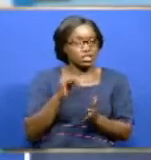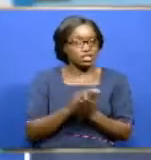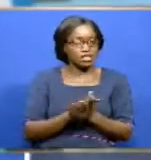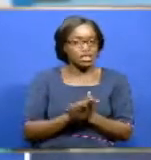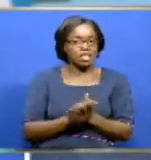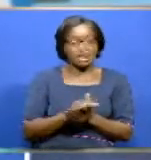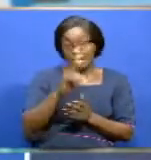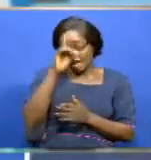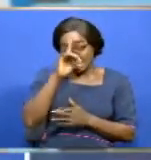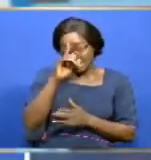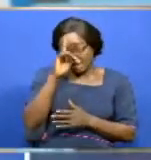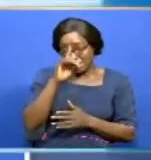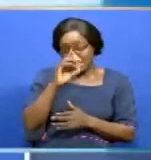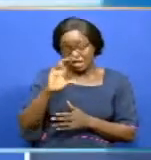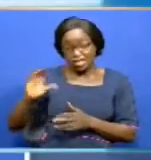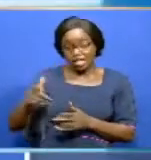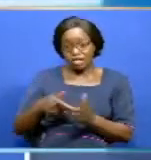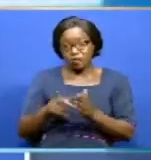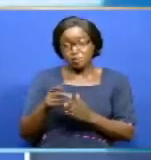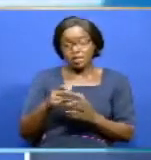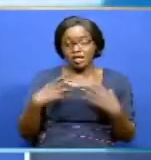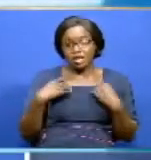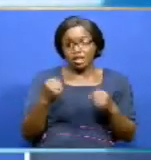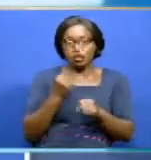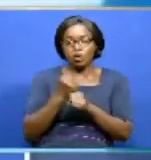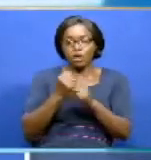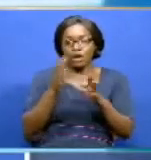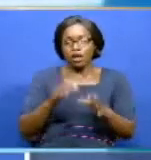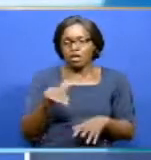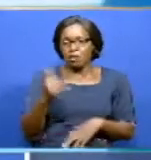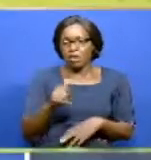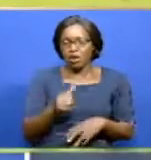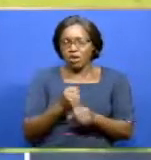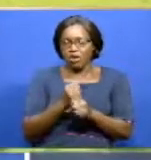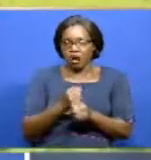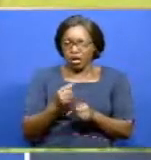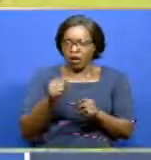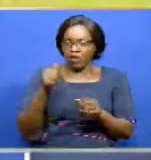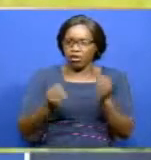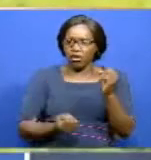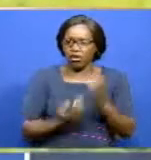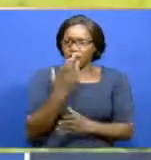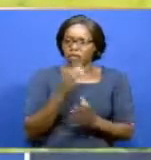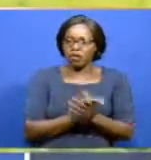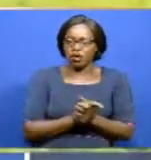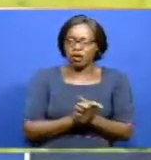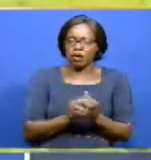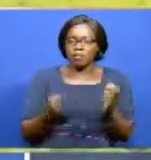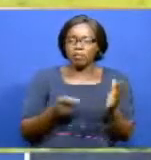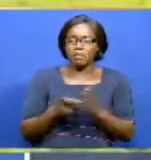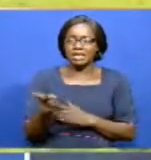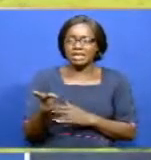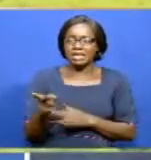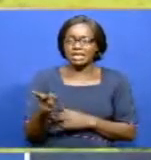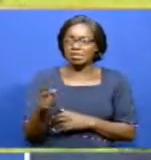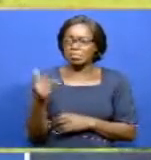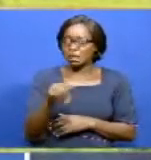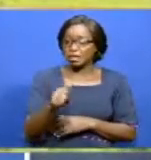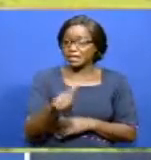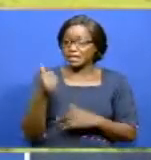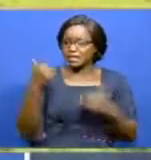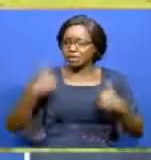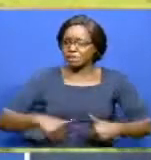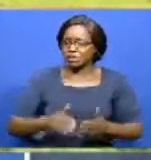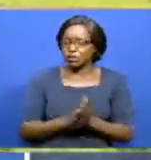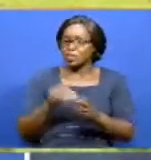urgency counties that have not paid health workers their dues to do so immediately. We have not got salaries paid to any person within the